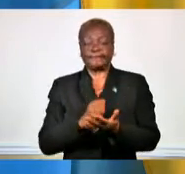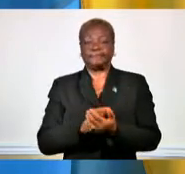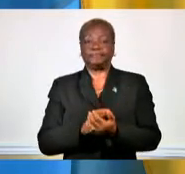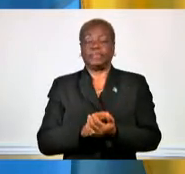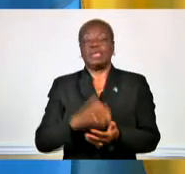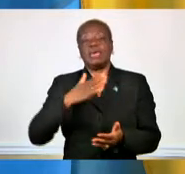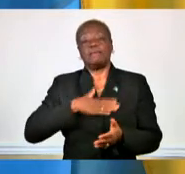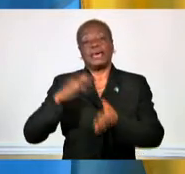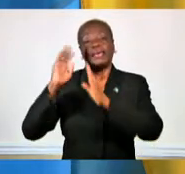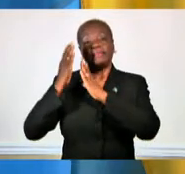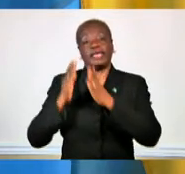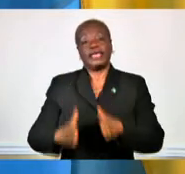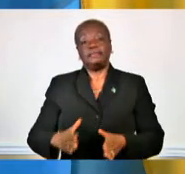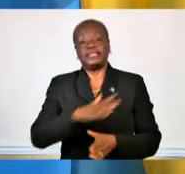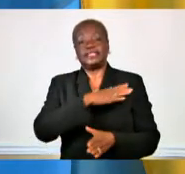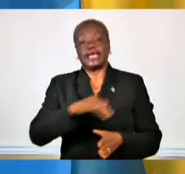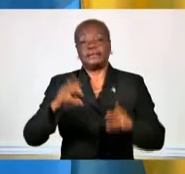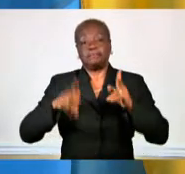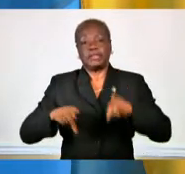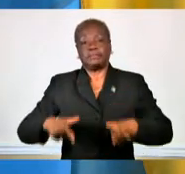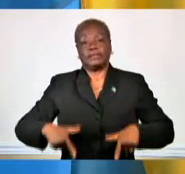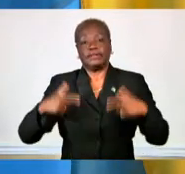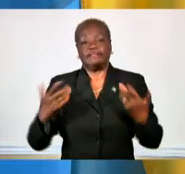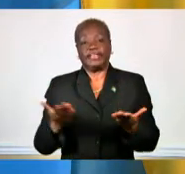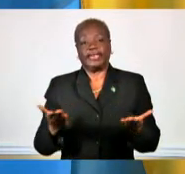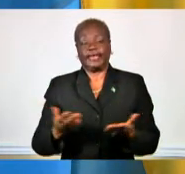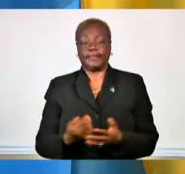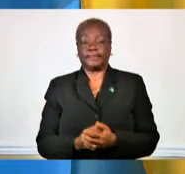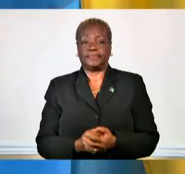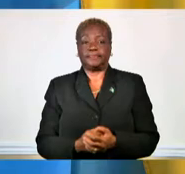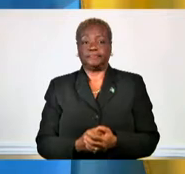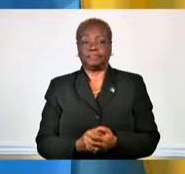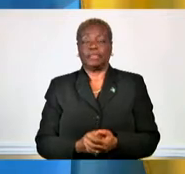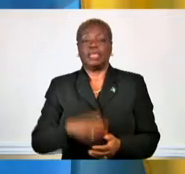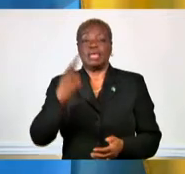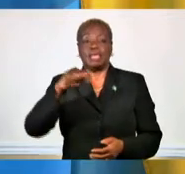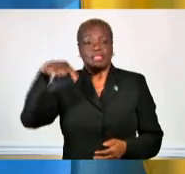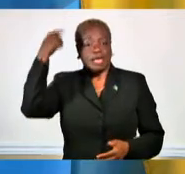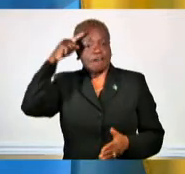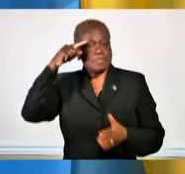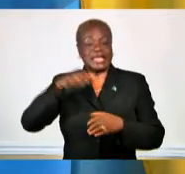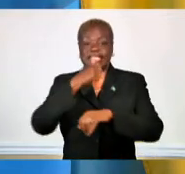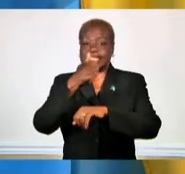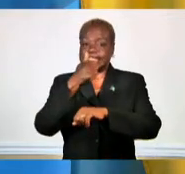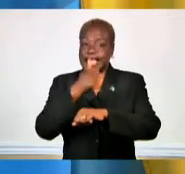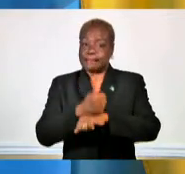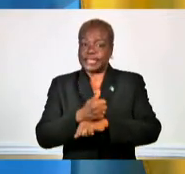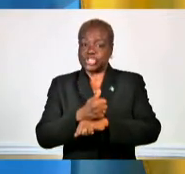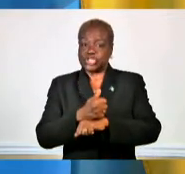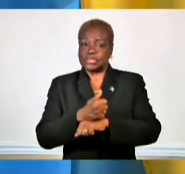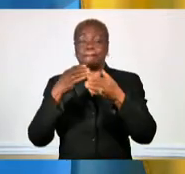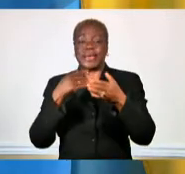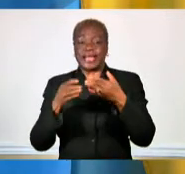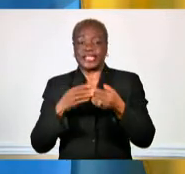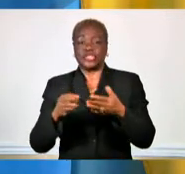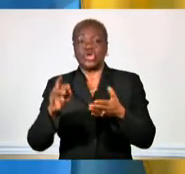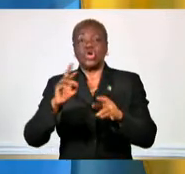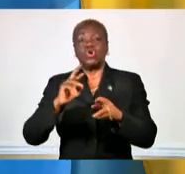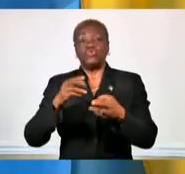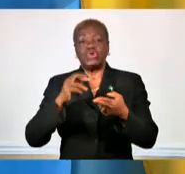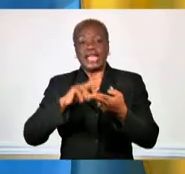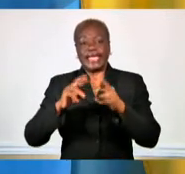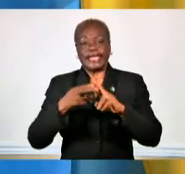My fellow Bahamians and residents, the government has established a contract for